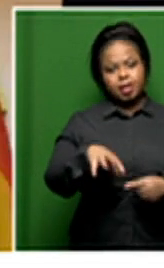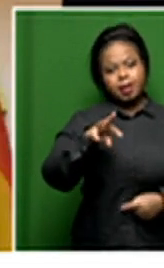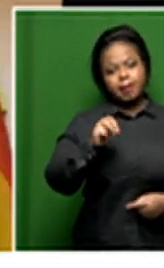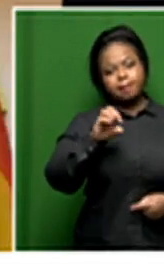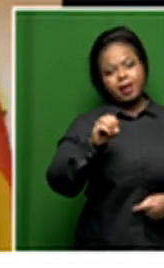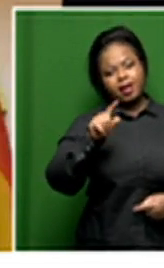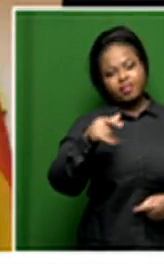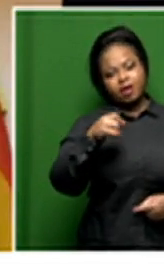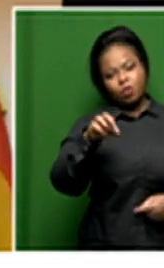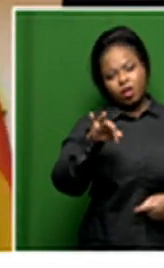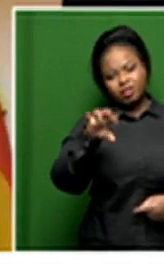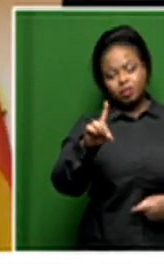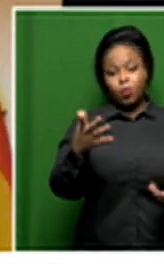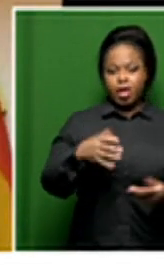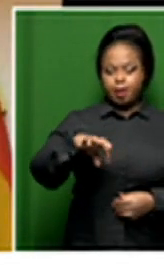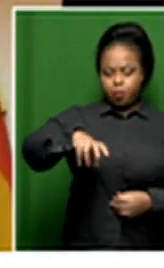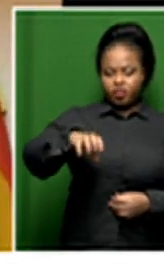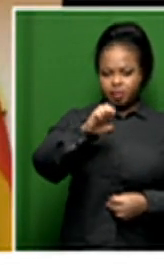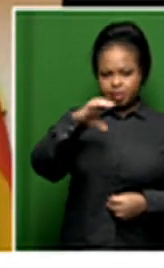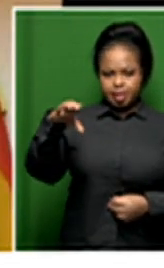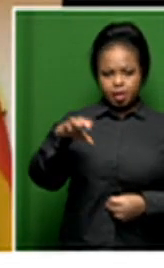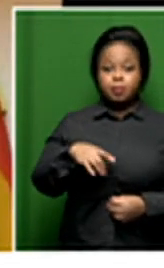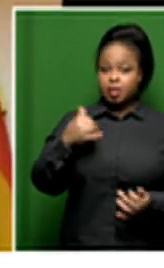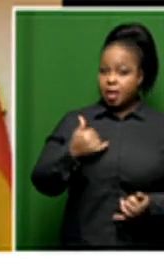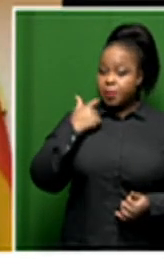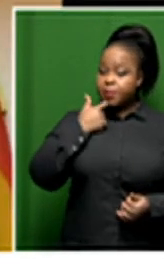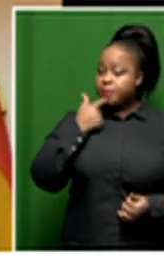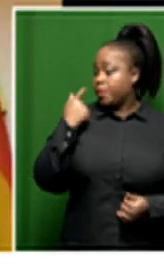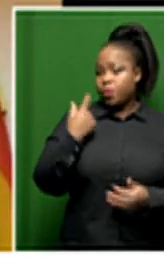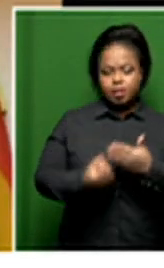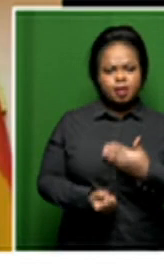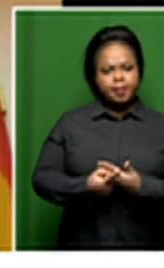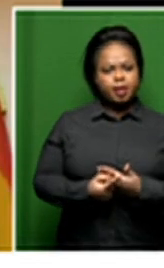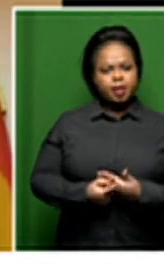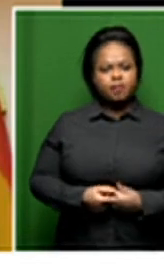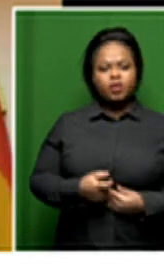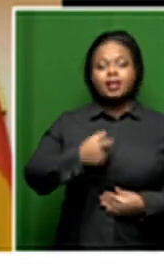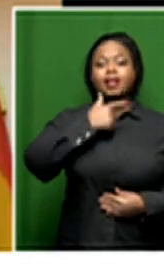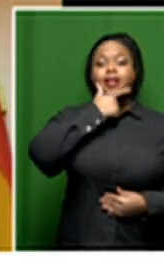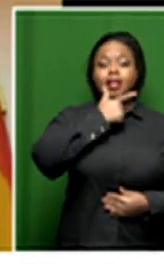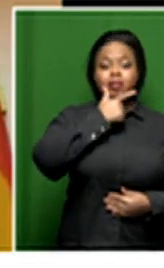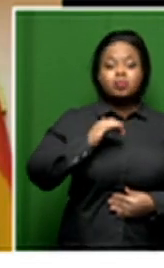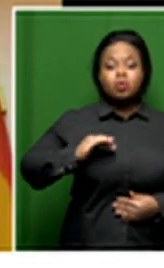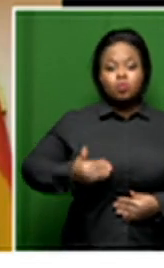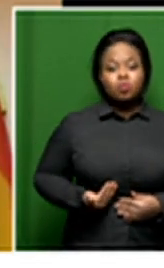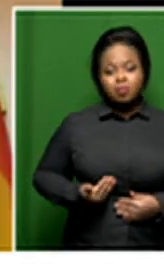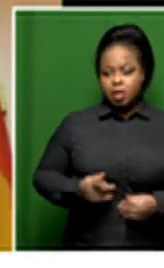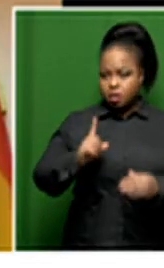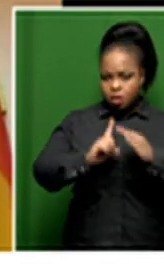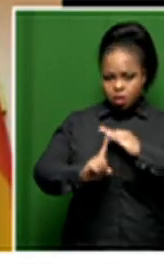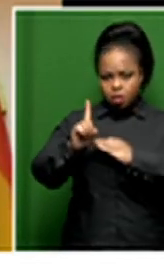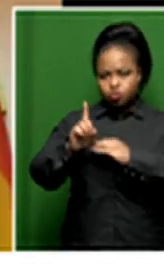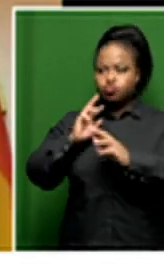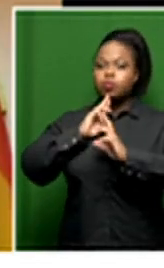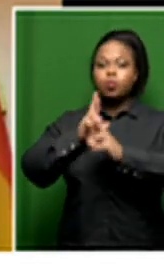in the Eastern Cape, just during this rise of incidents where a lesbian woman went there,